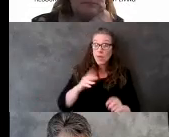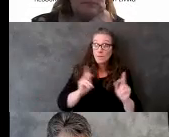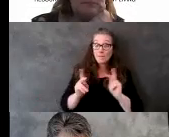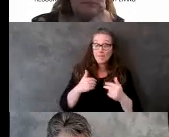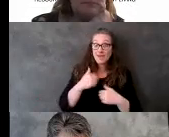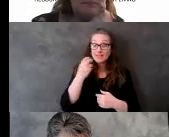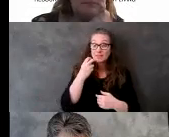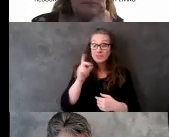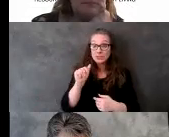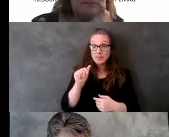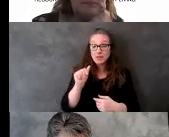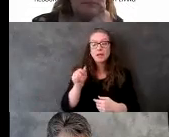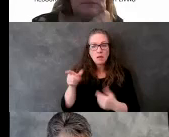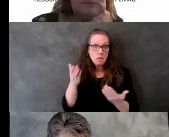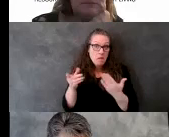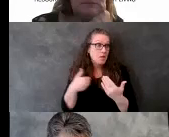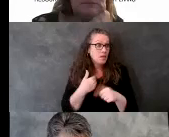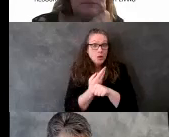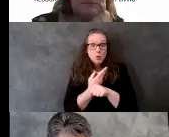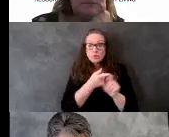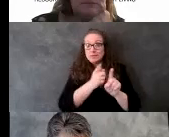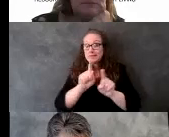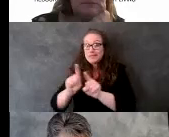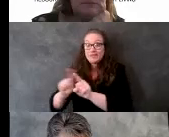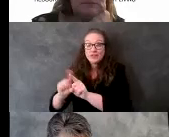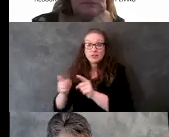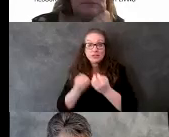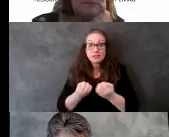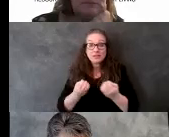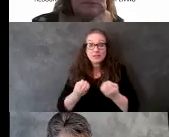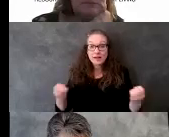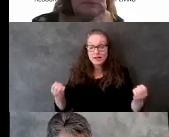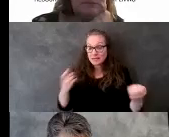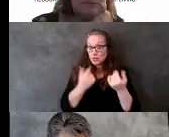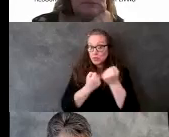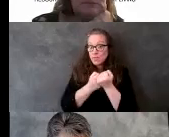various devices or techniques to enhance or augment their speech.